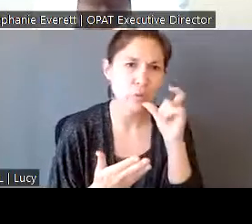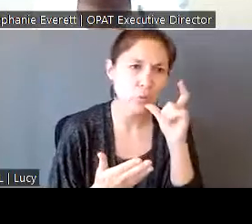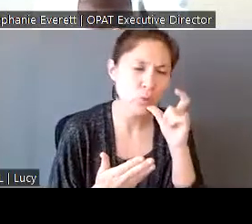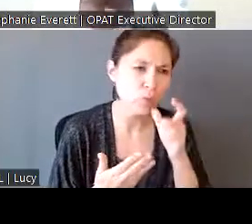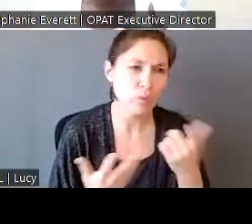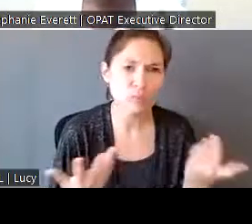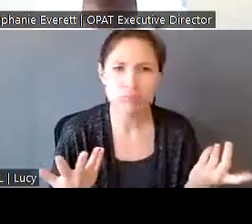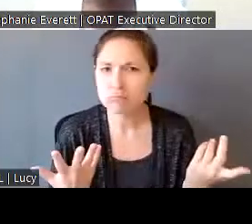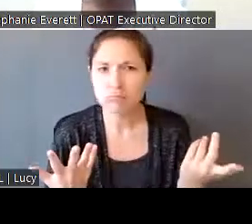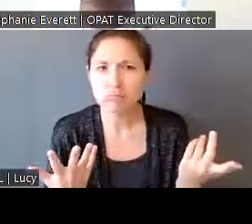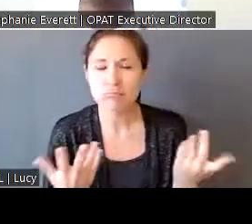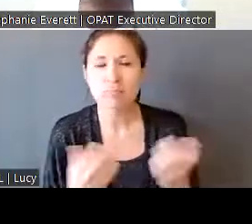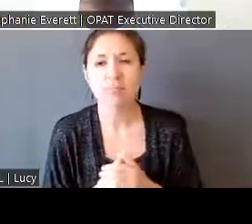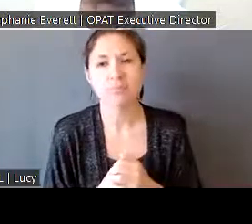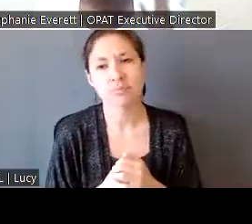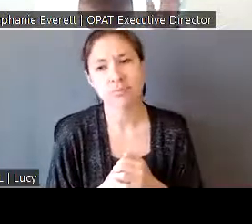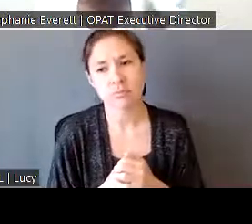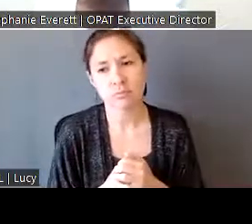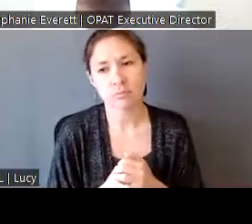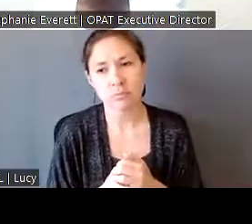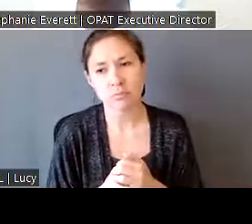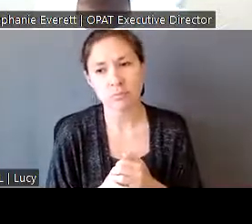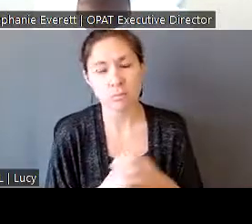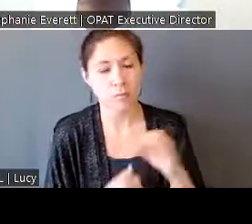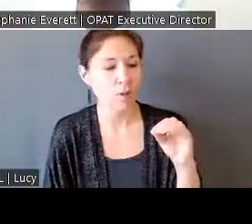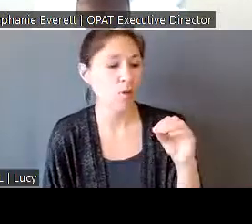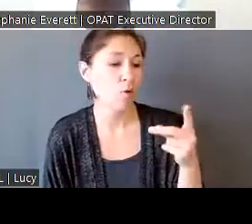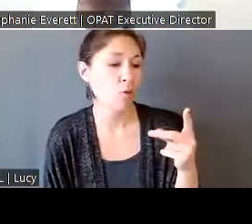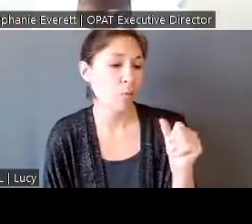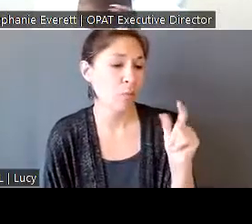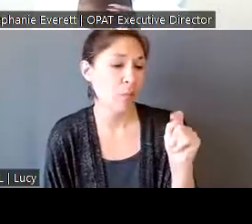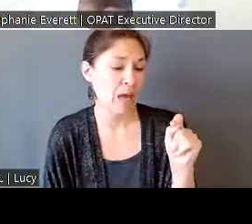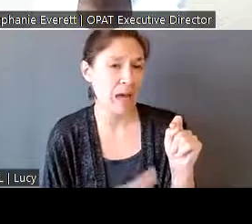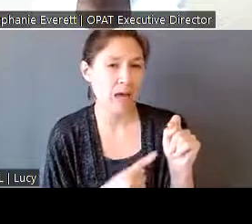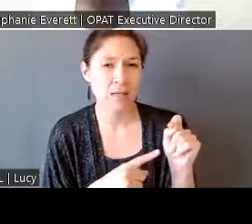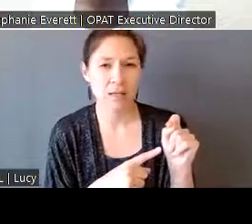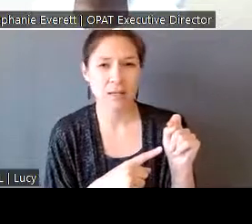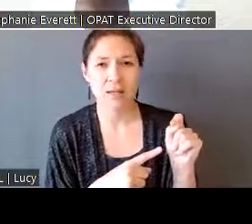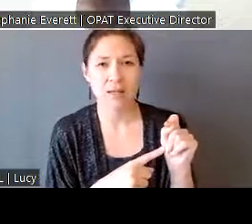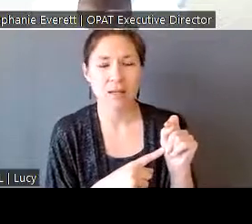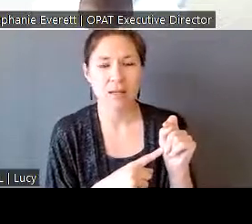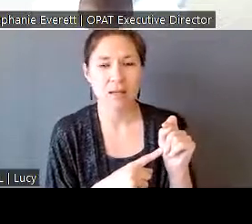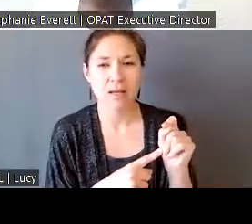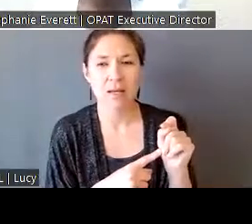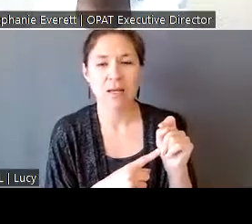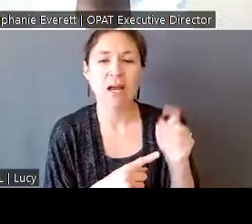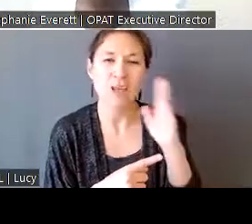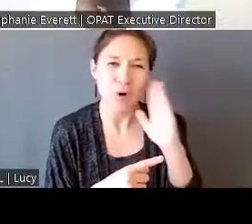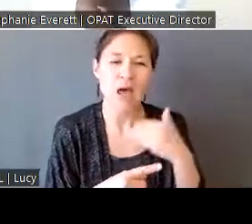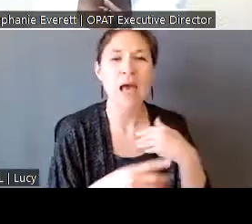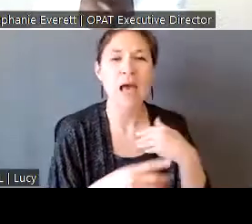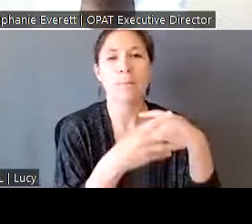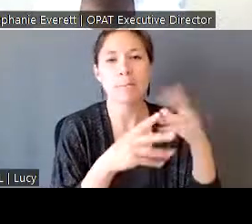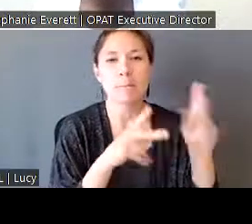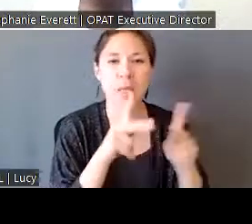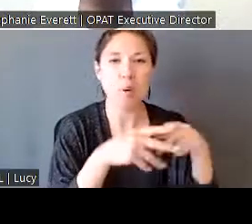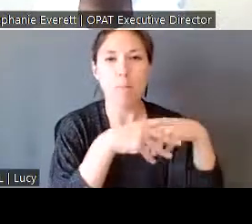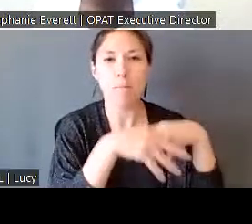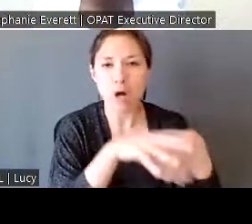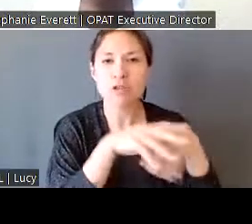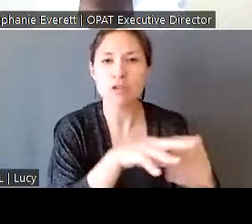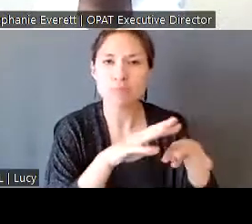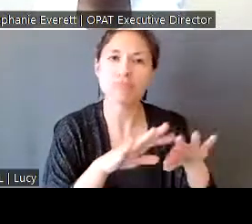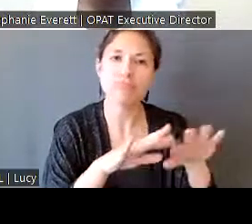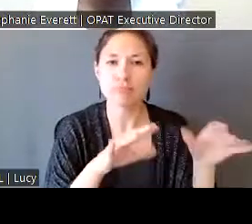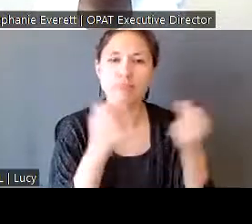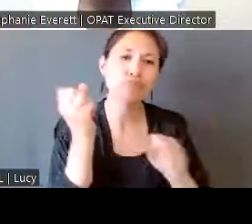in really getting to know OPAT, moving beyond the marches, what work needs to be done, the policy really being